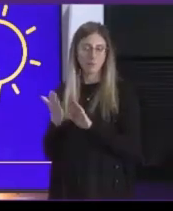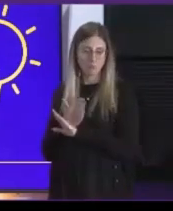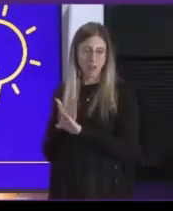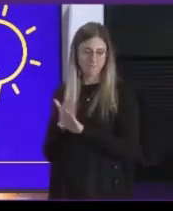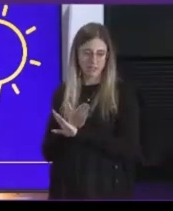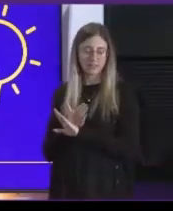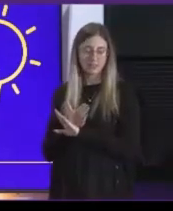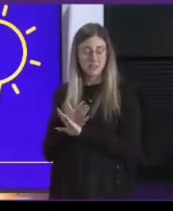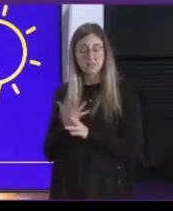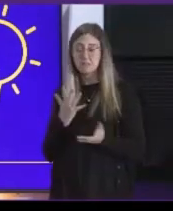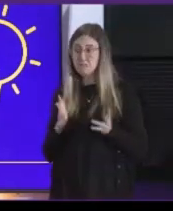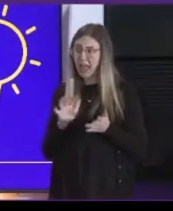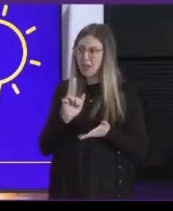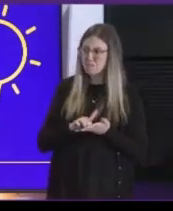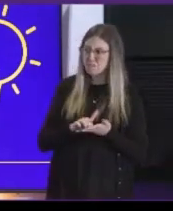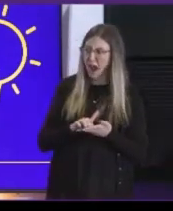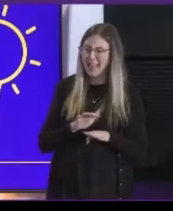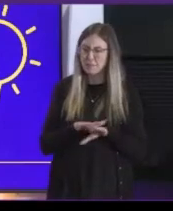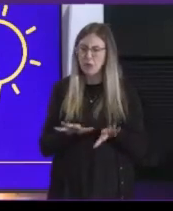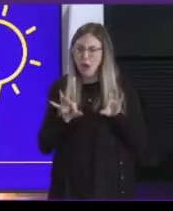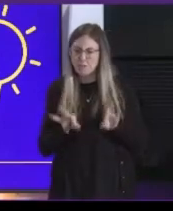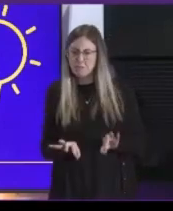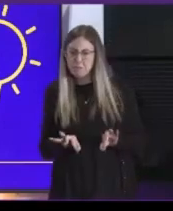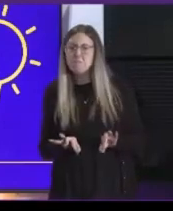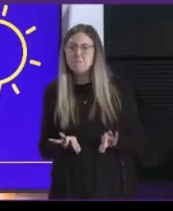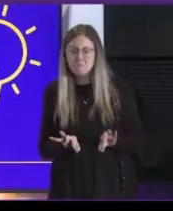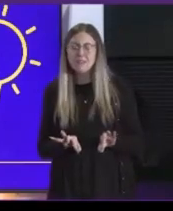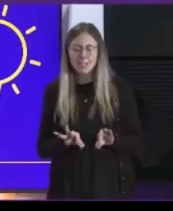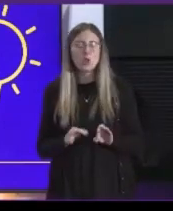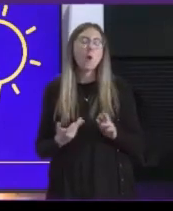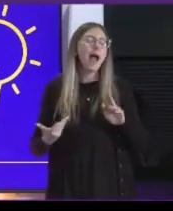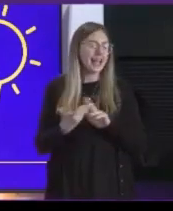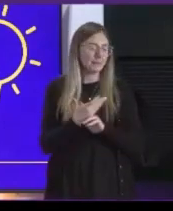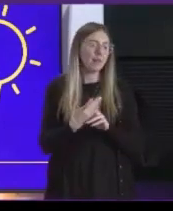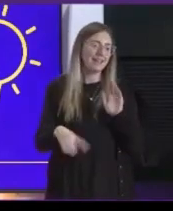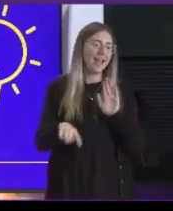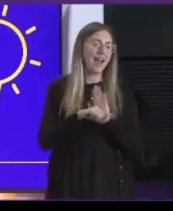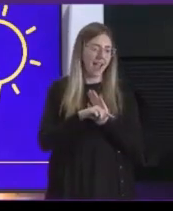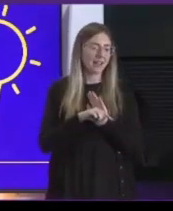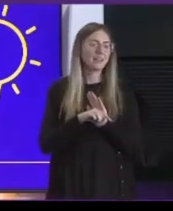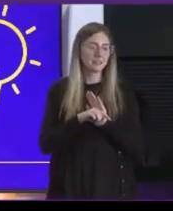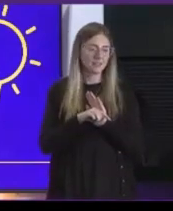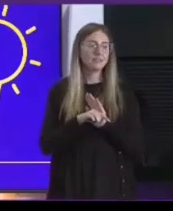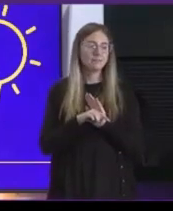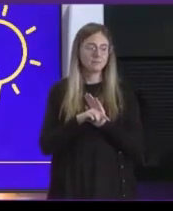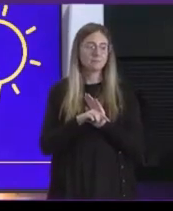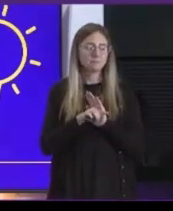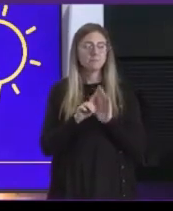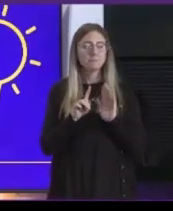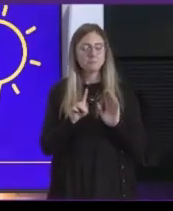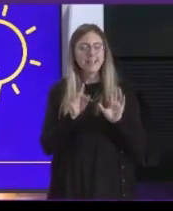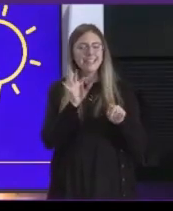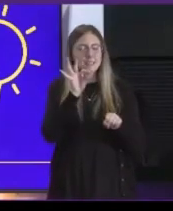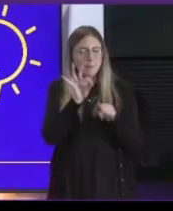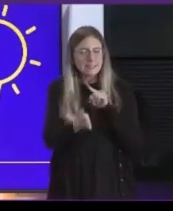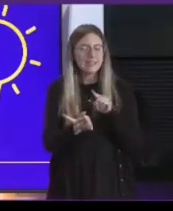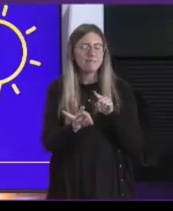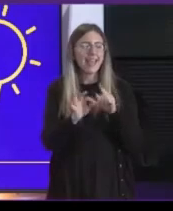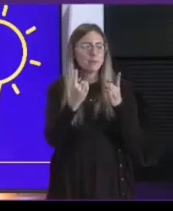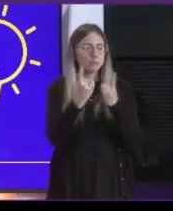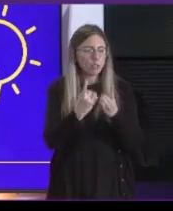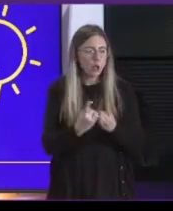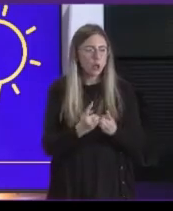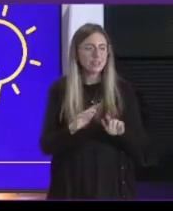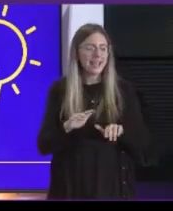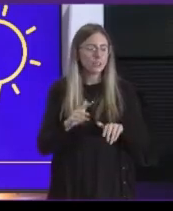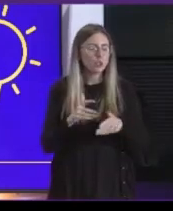That's kind of right, but not exactly. So the Accessibility Act turns to certain products and services, and it doesn't